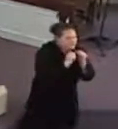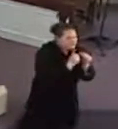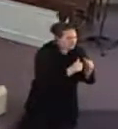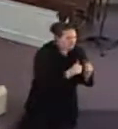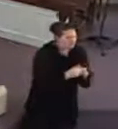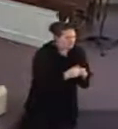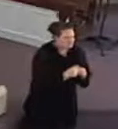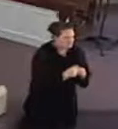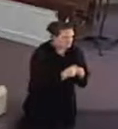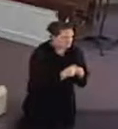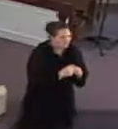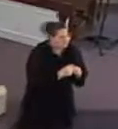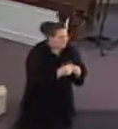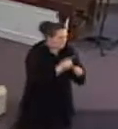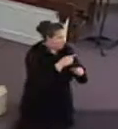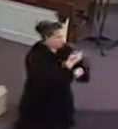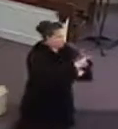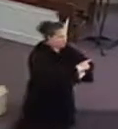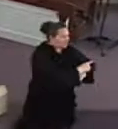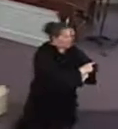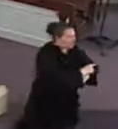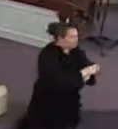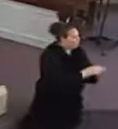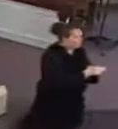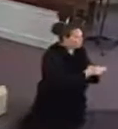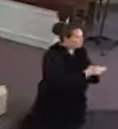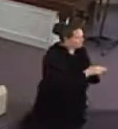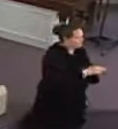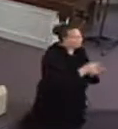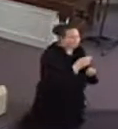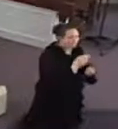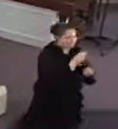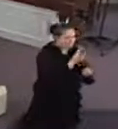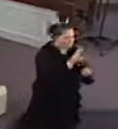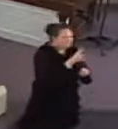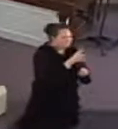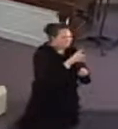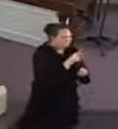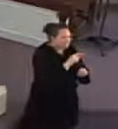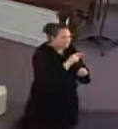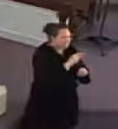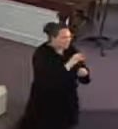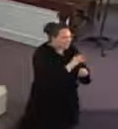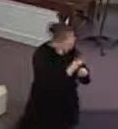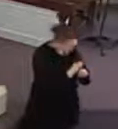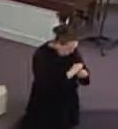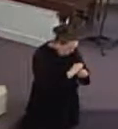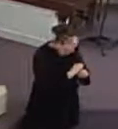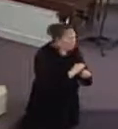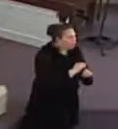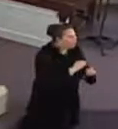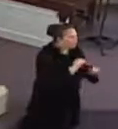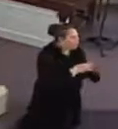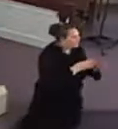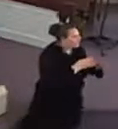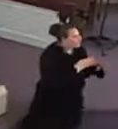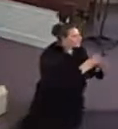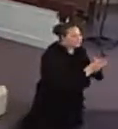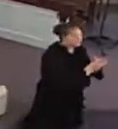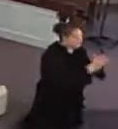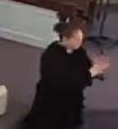perpetrator or a victim of a crime should have their day in court, and that the people of a free society should both expect and deserve immediate